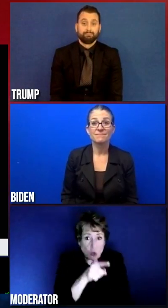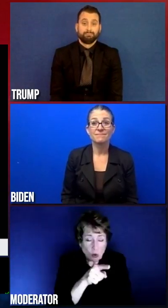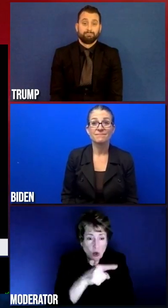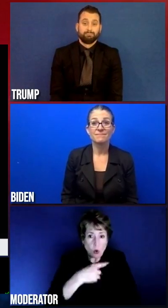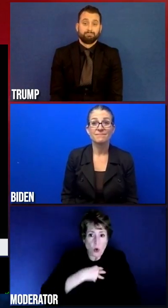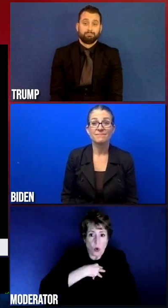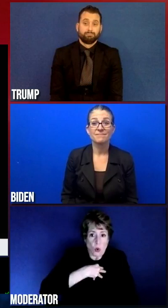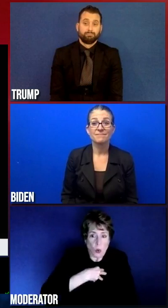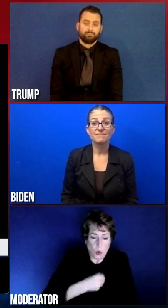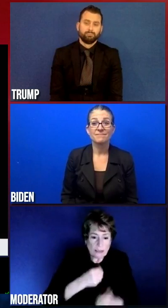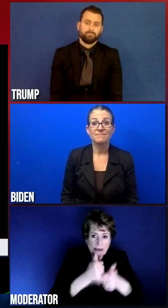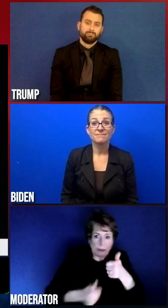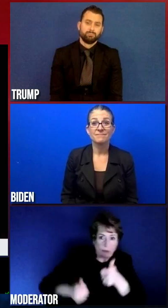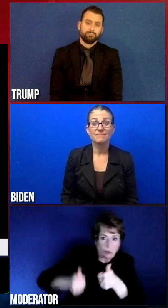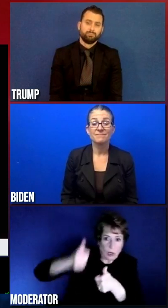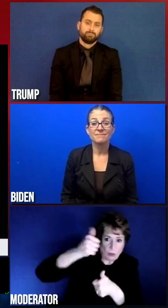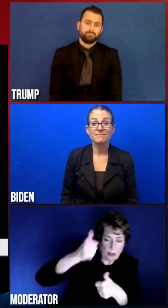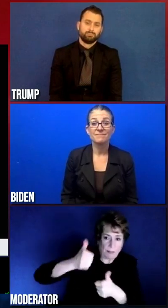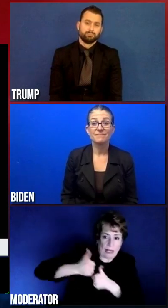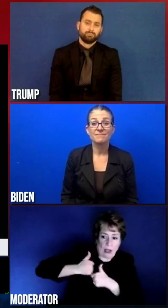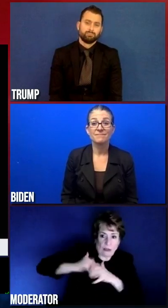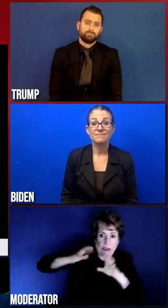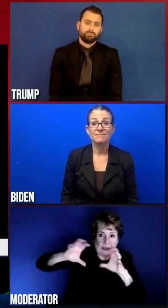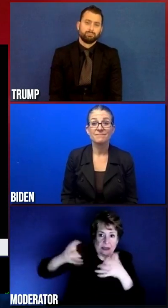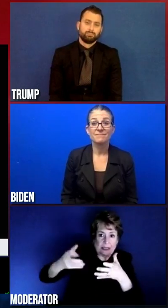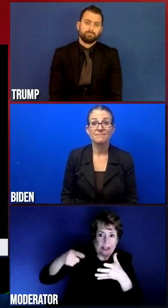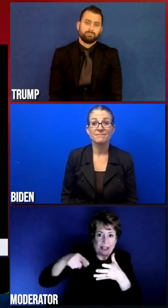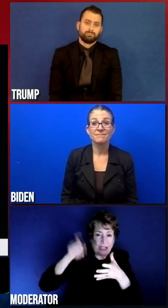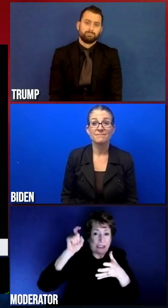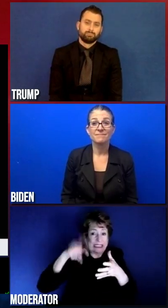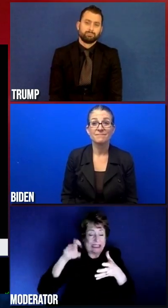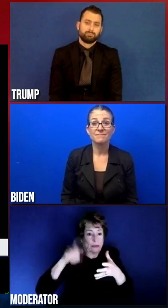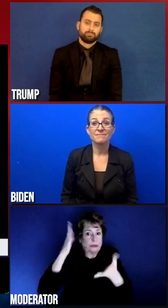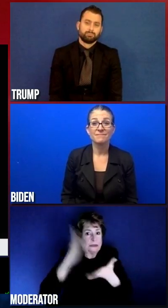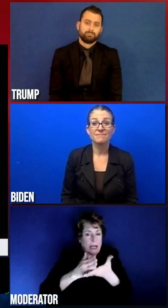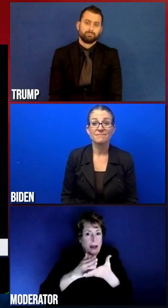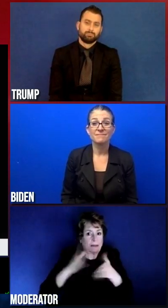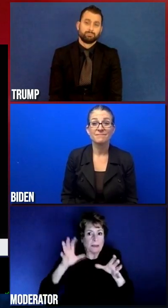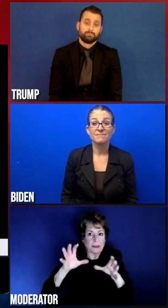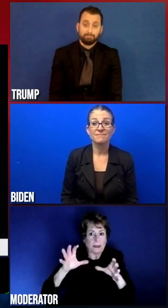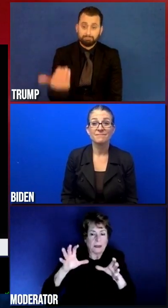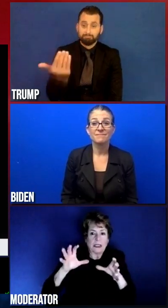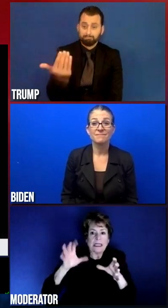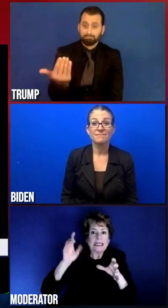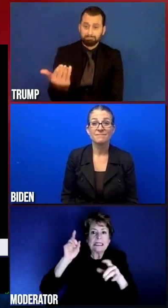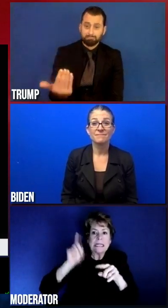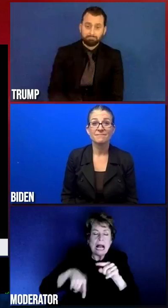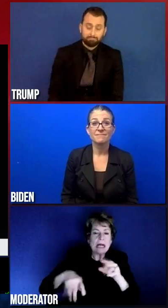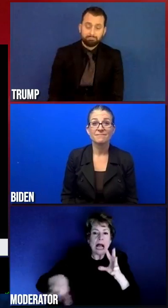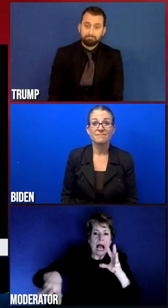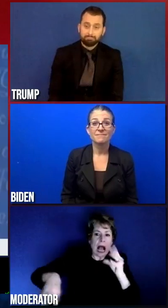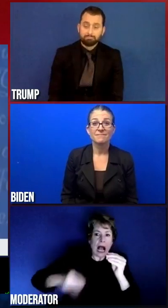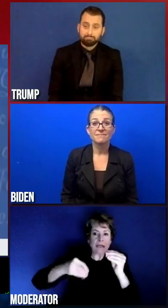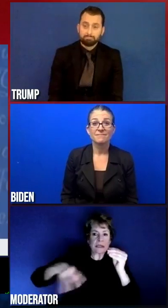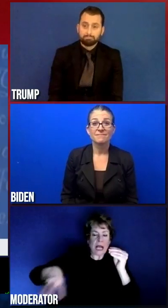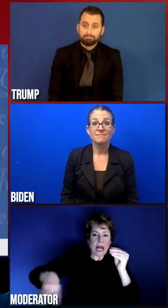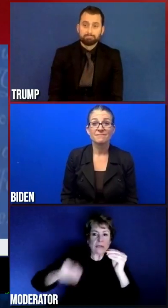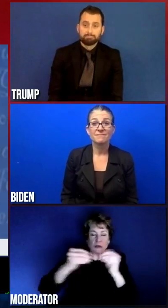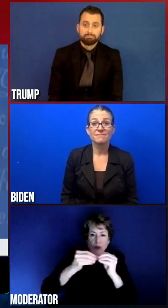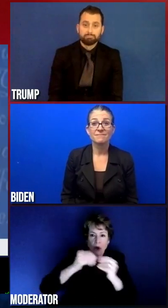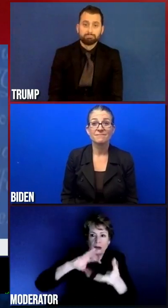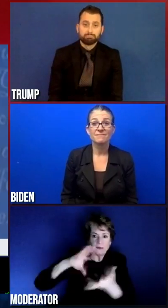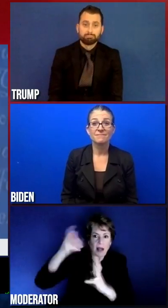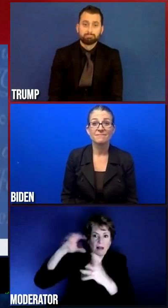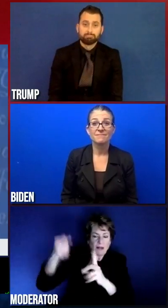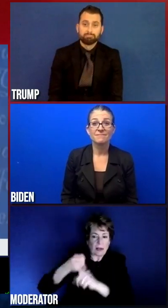say that they need to stand down and not add to the violence in a number of these cities, as we saw in Kenosha and as we've